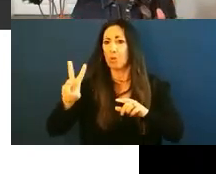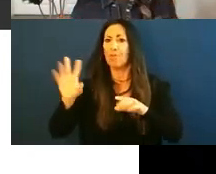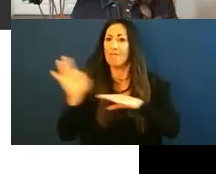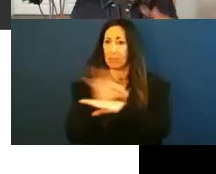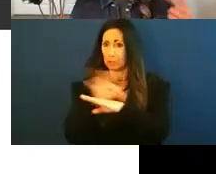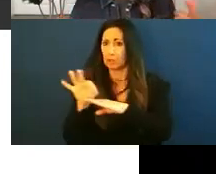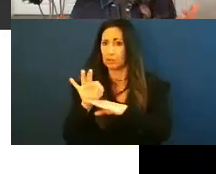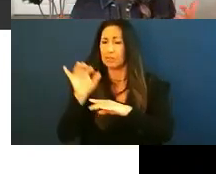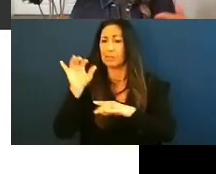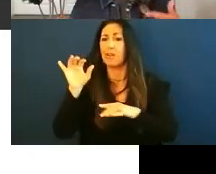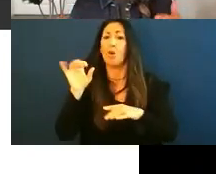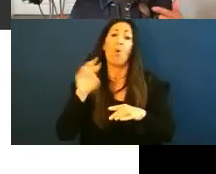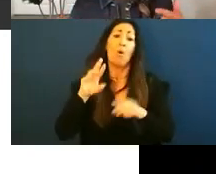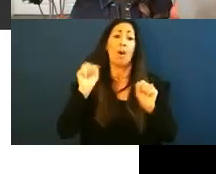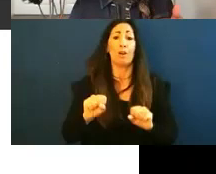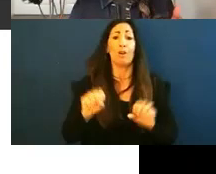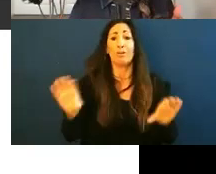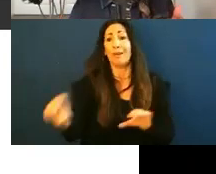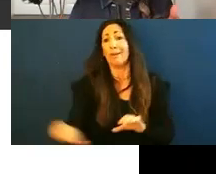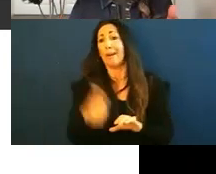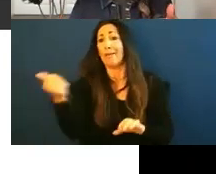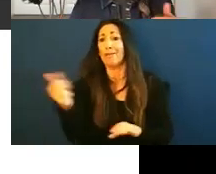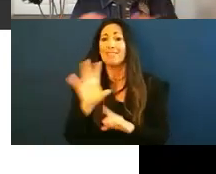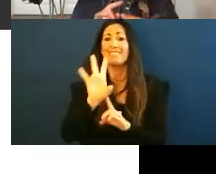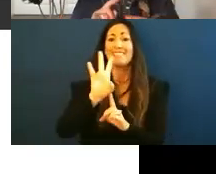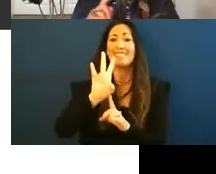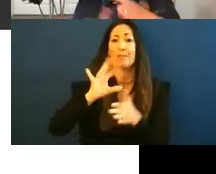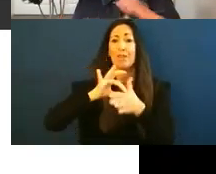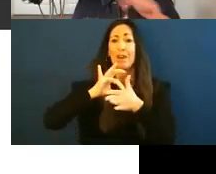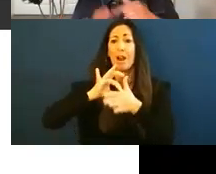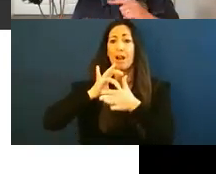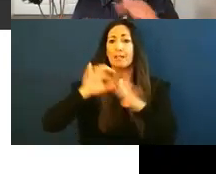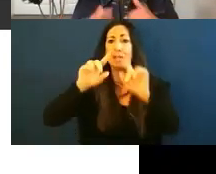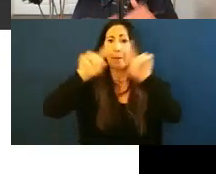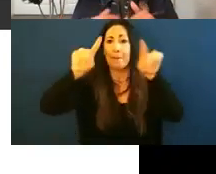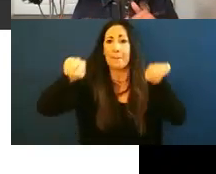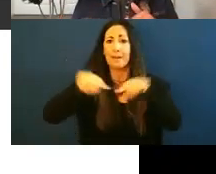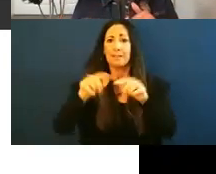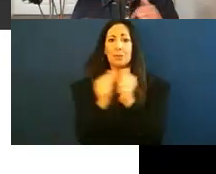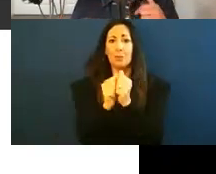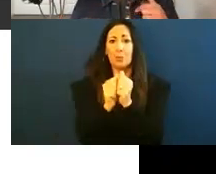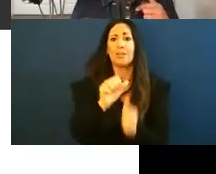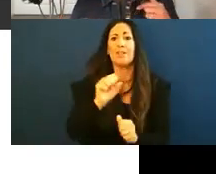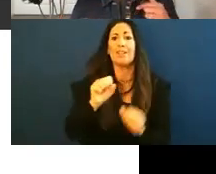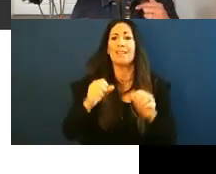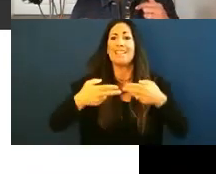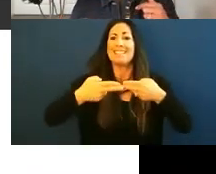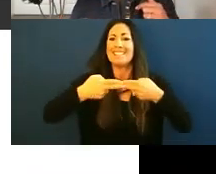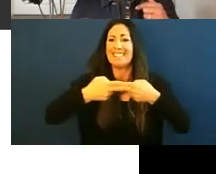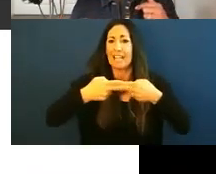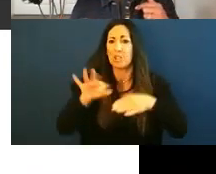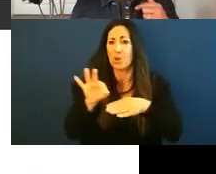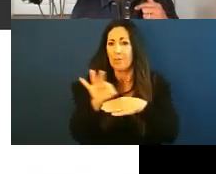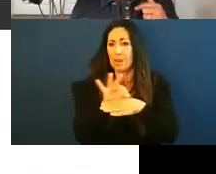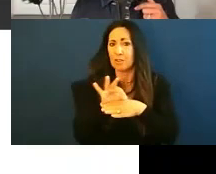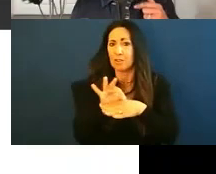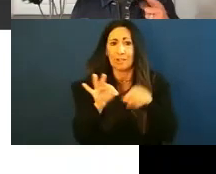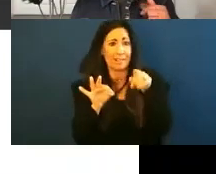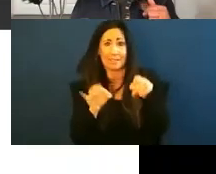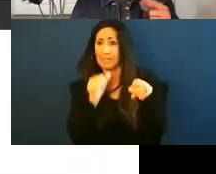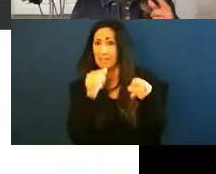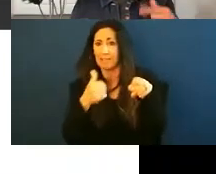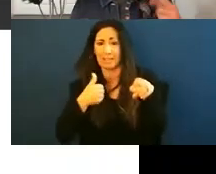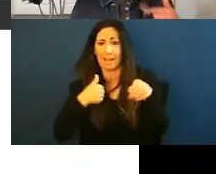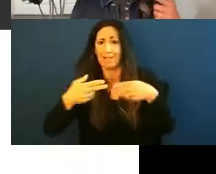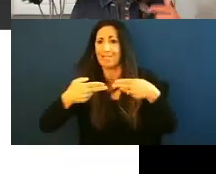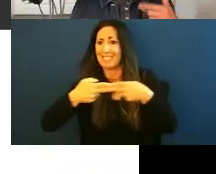happen. Or I could have done 7 content boxes with slideshow function. These guys don't have slideshow function, so there's not going